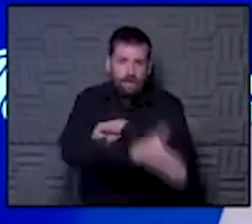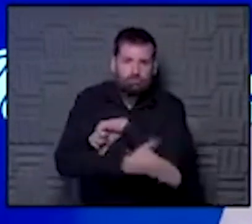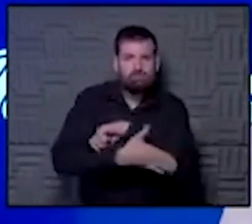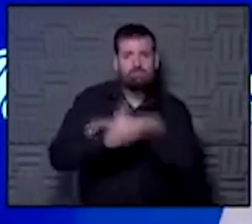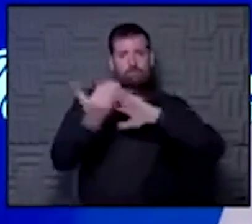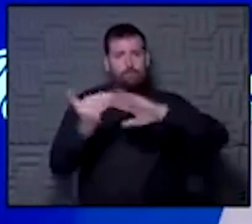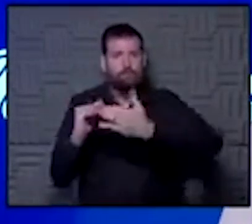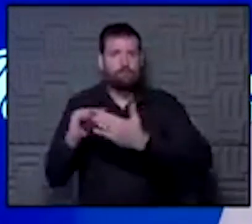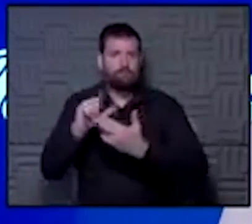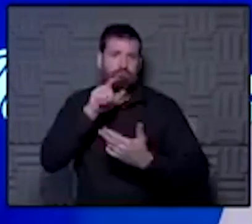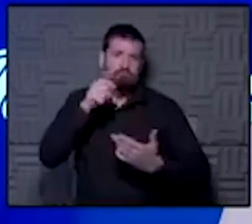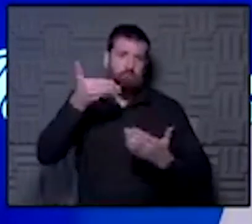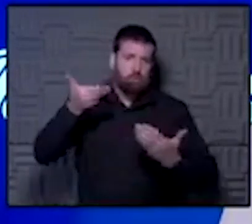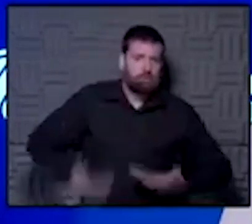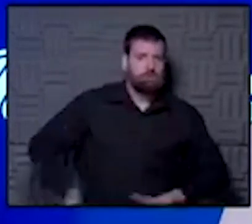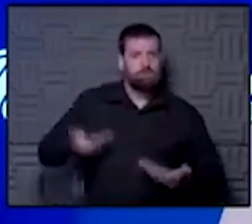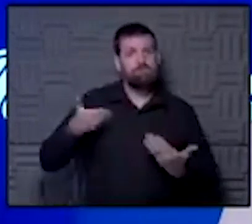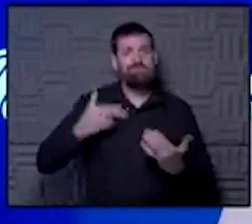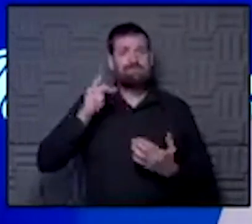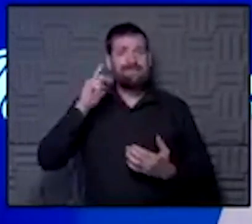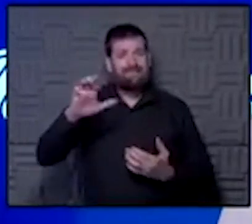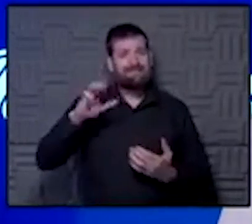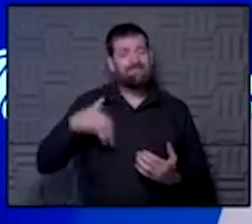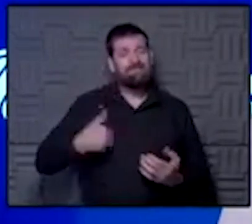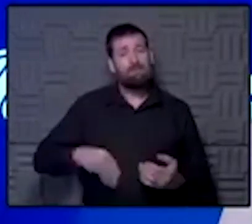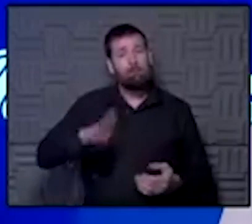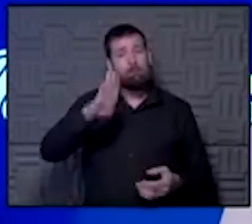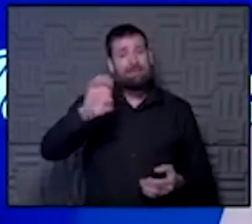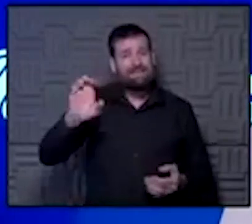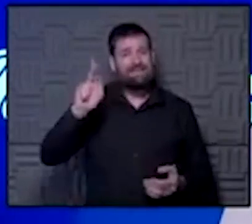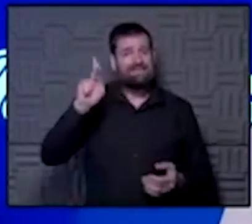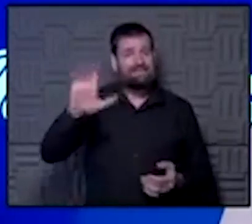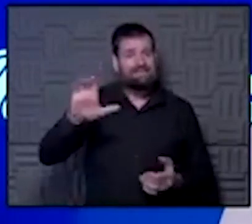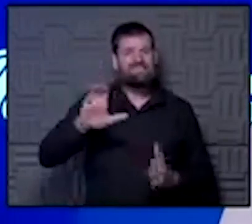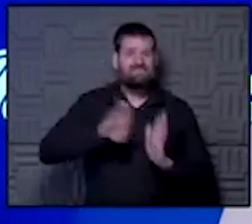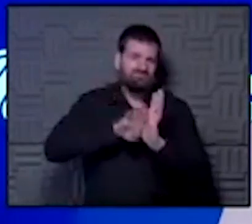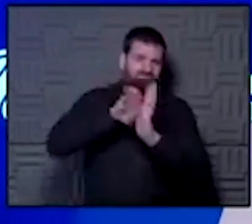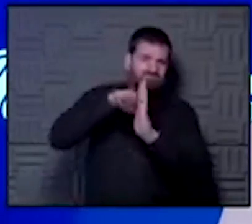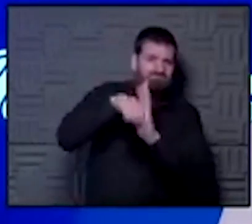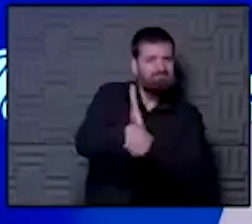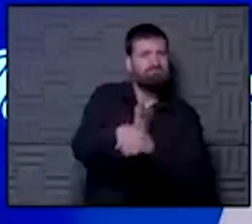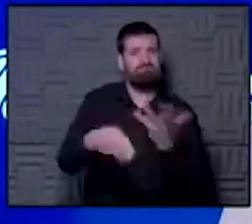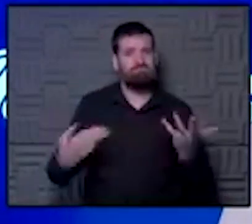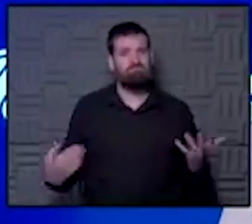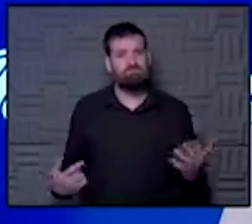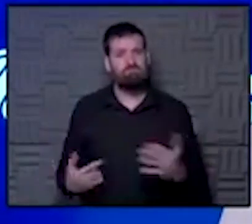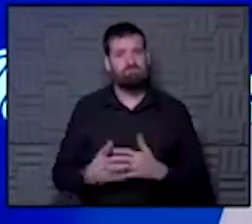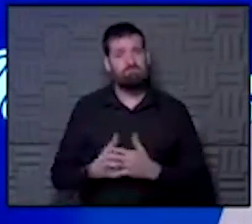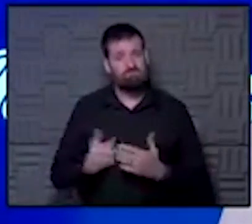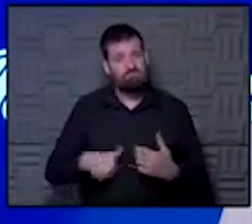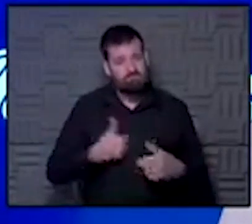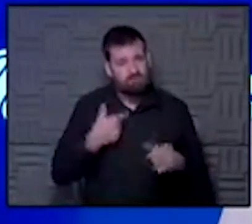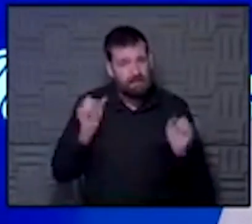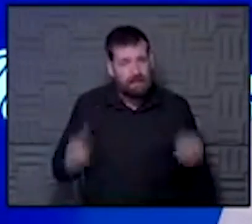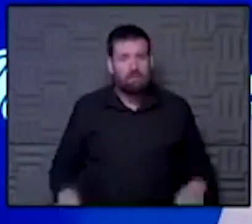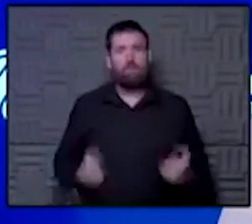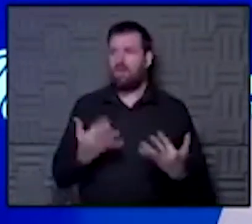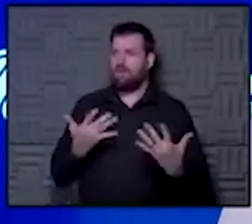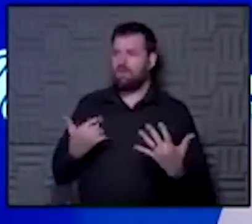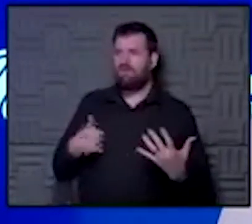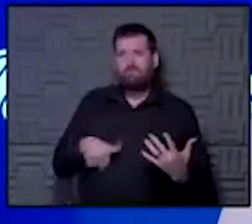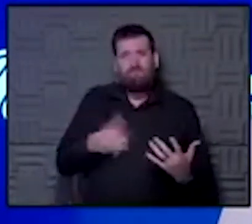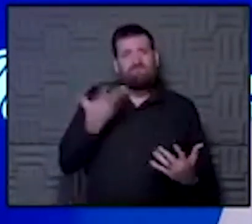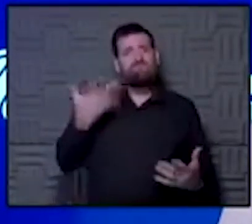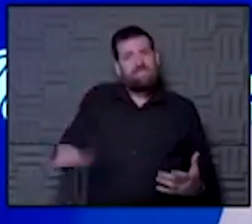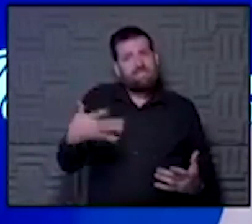community. Kansas City, let's be KC. Let's bend that curve, because we can do it. Wait a minute, we